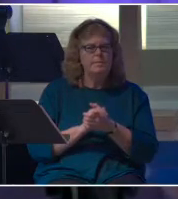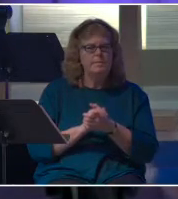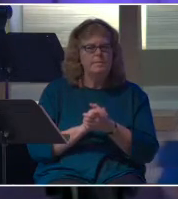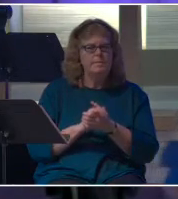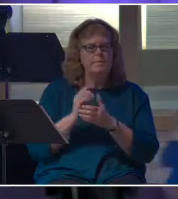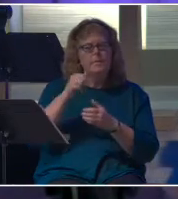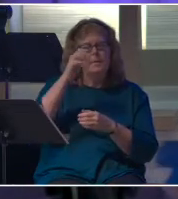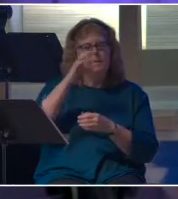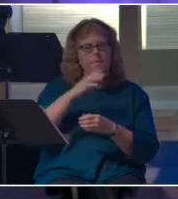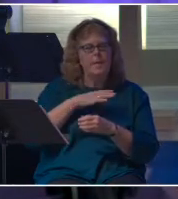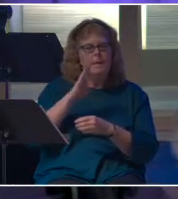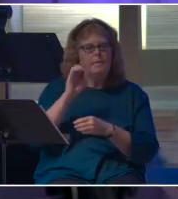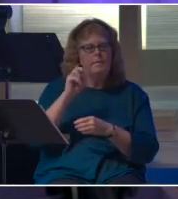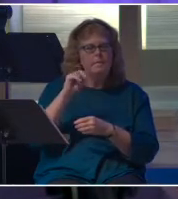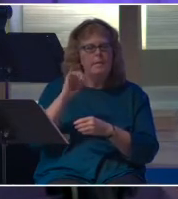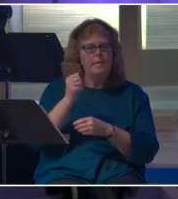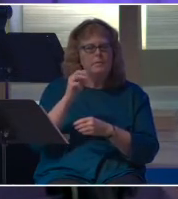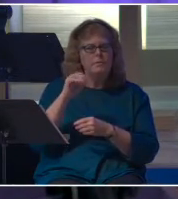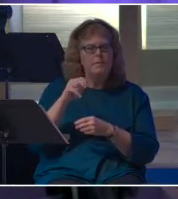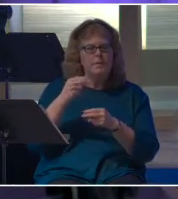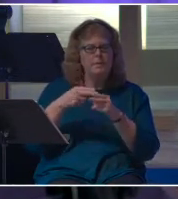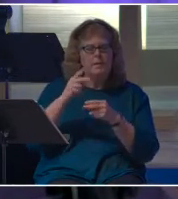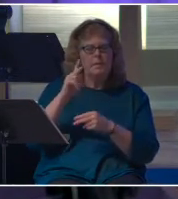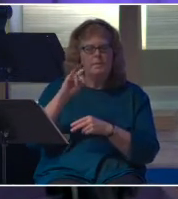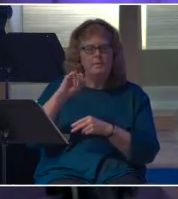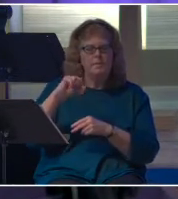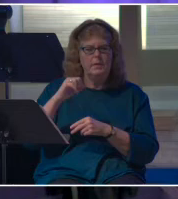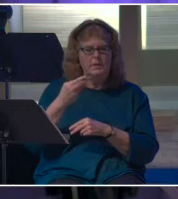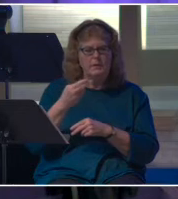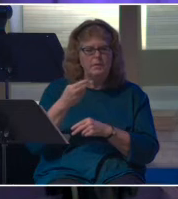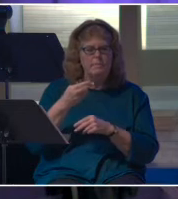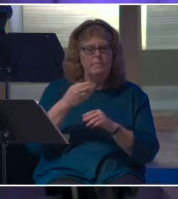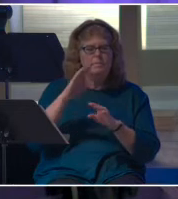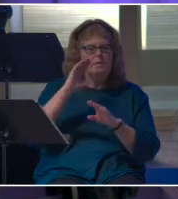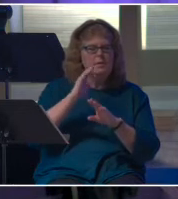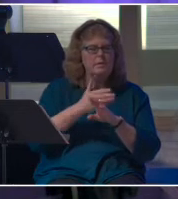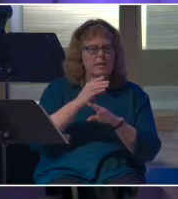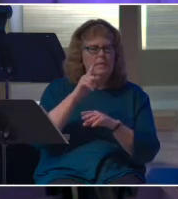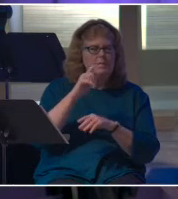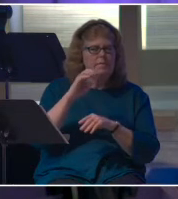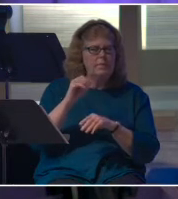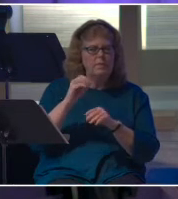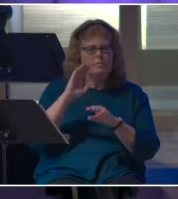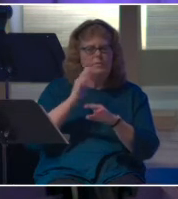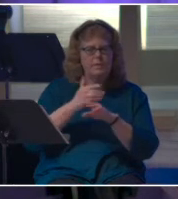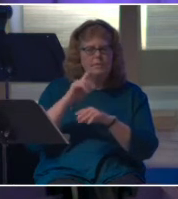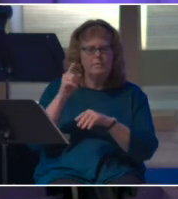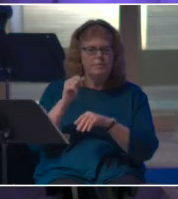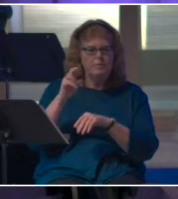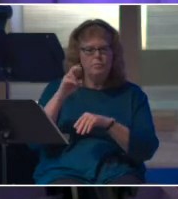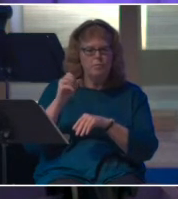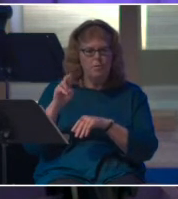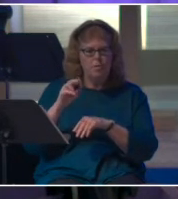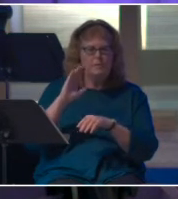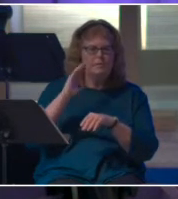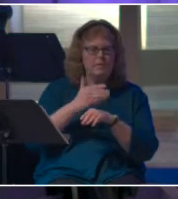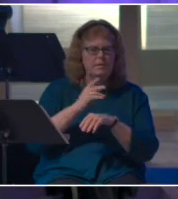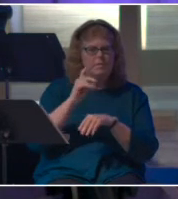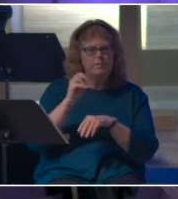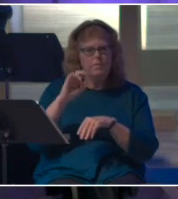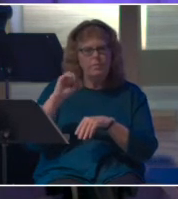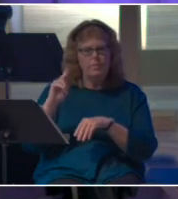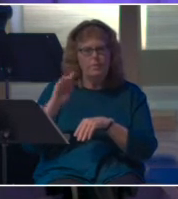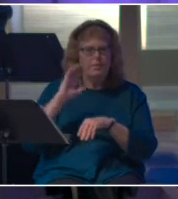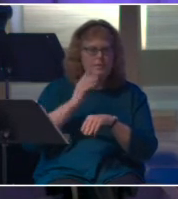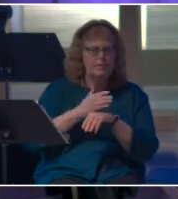"There was a man of Benjamin whose name was Kish, the son of Veal, son of Zeror, son of Bekorath, son of